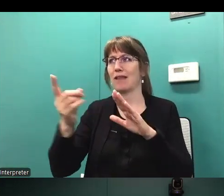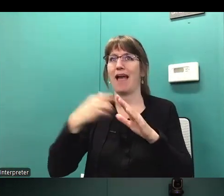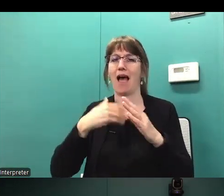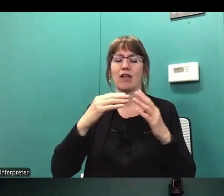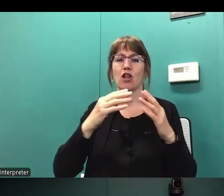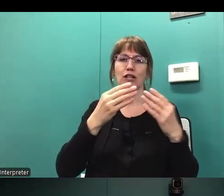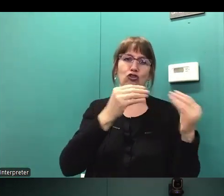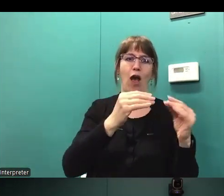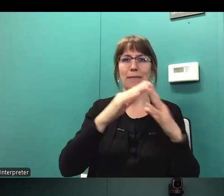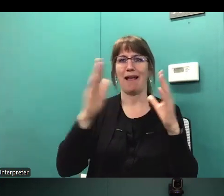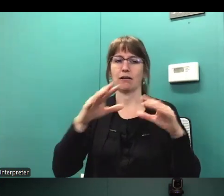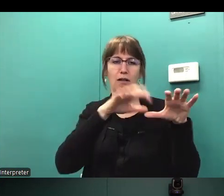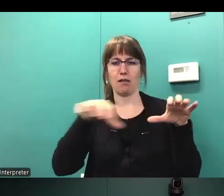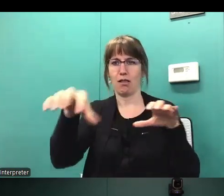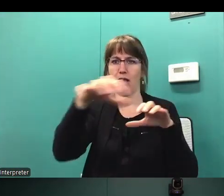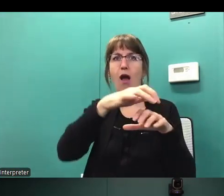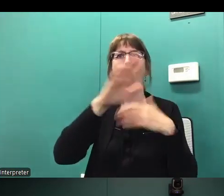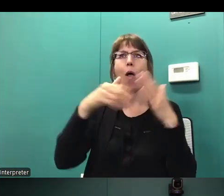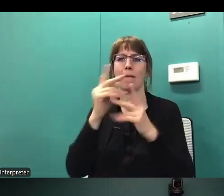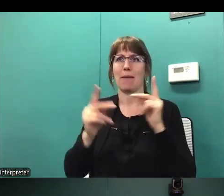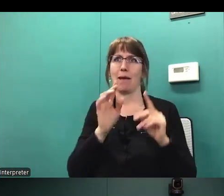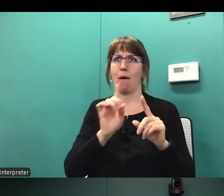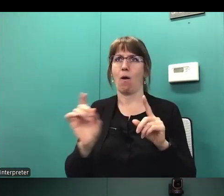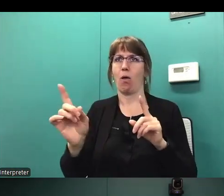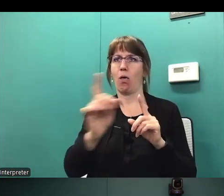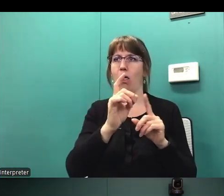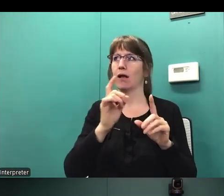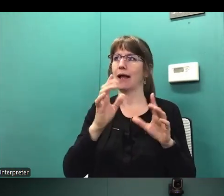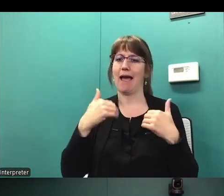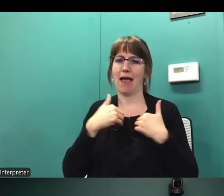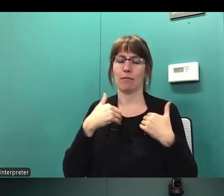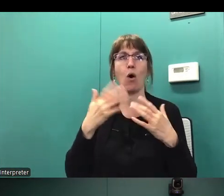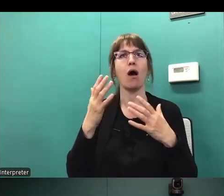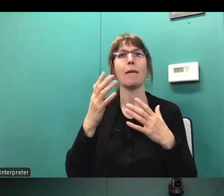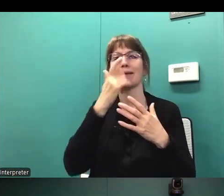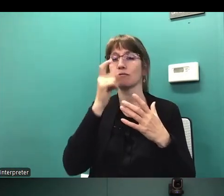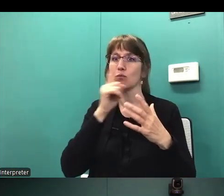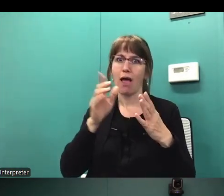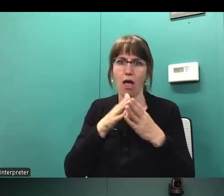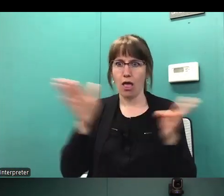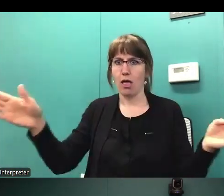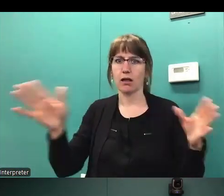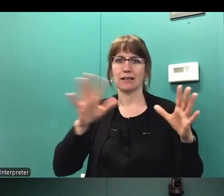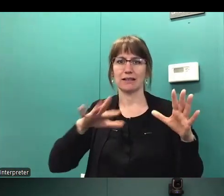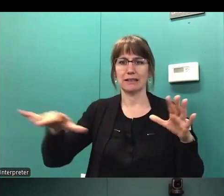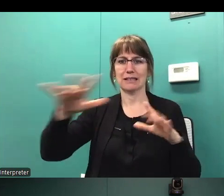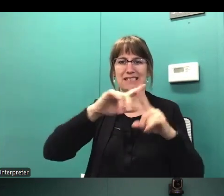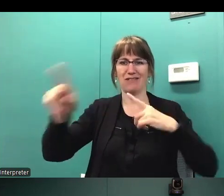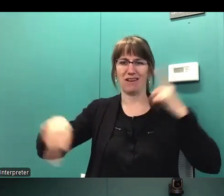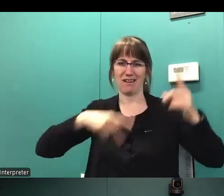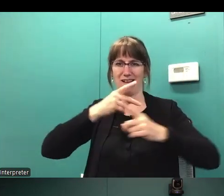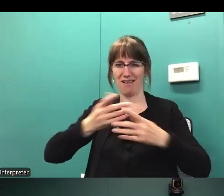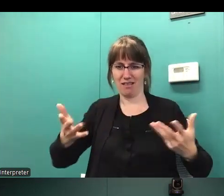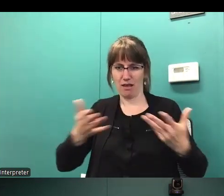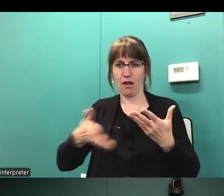the house and all the little people figures and little animal figures. And because it's so broad with all these different types of